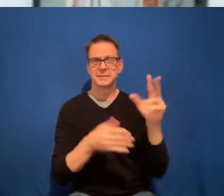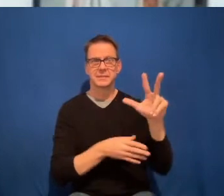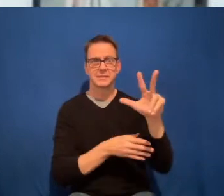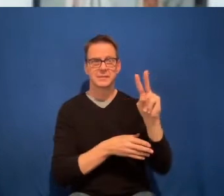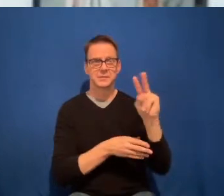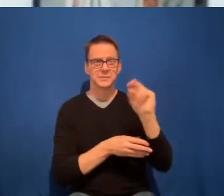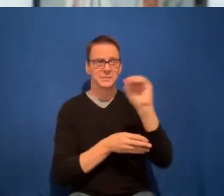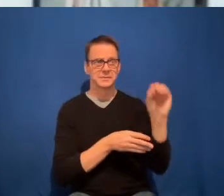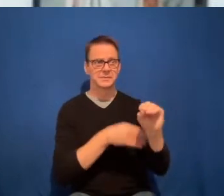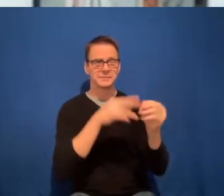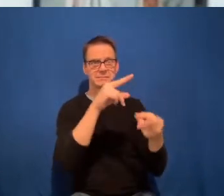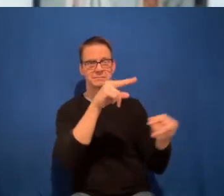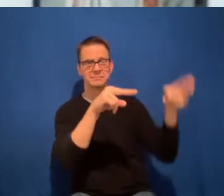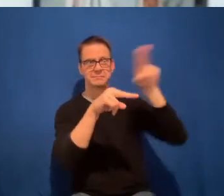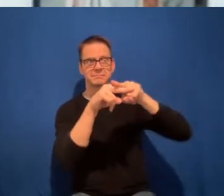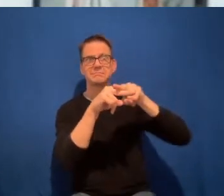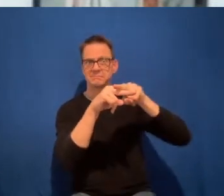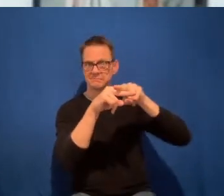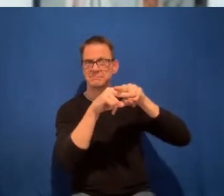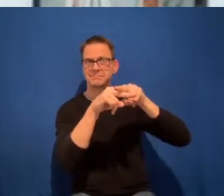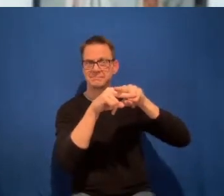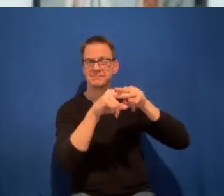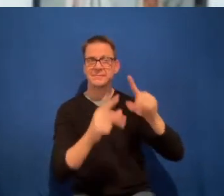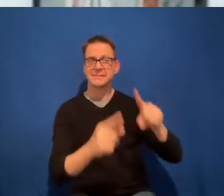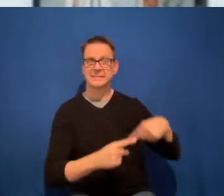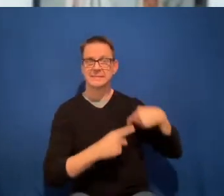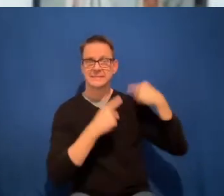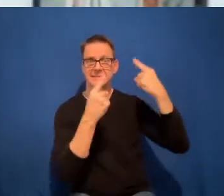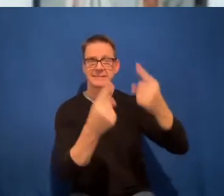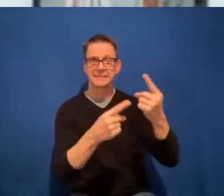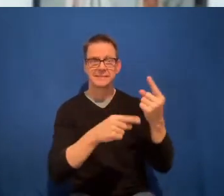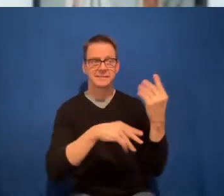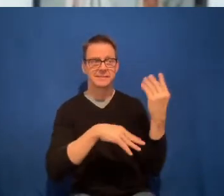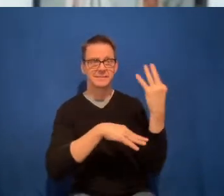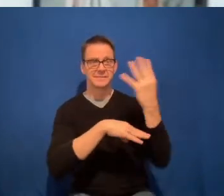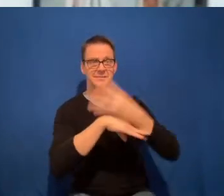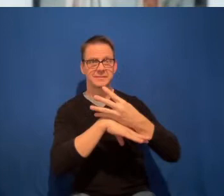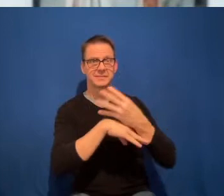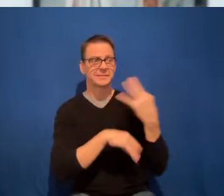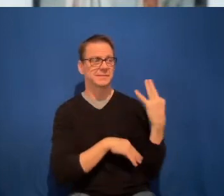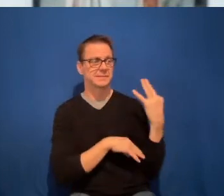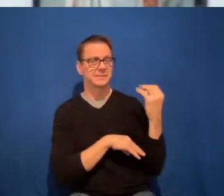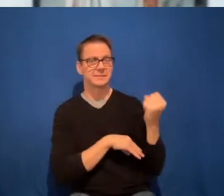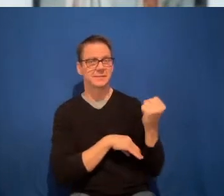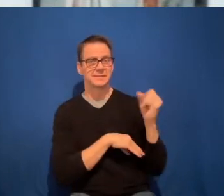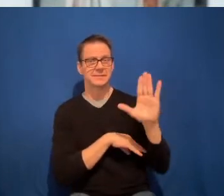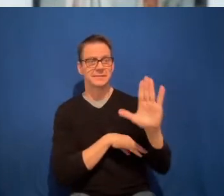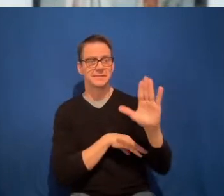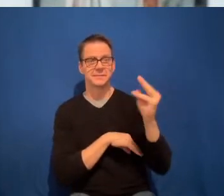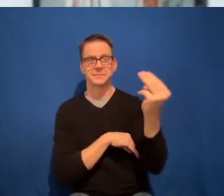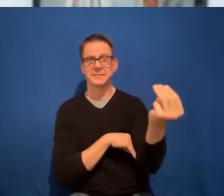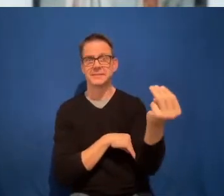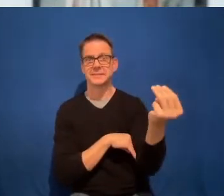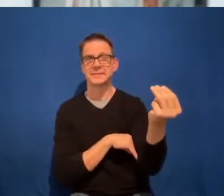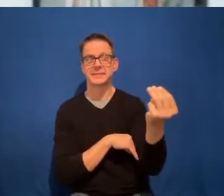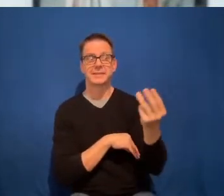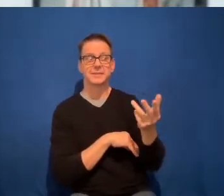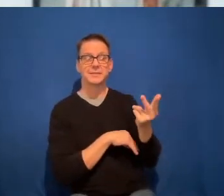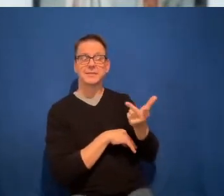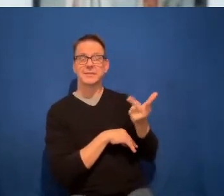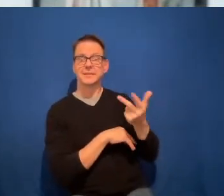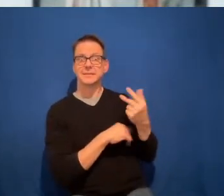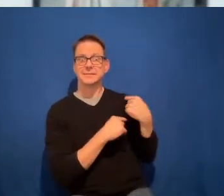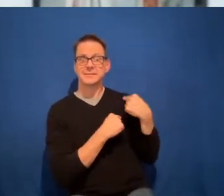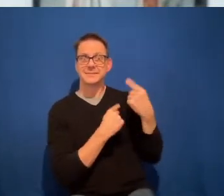And of the last 4 days, so Friday, Saturday, Sunday, Monday, 3 of those days had increases from